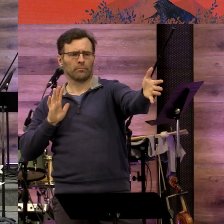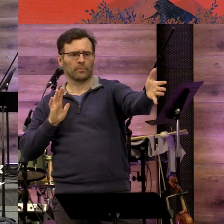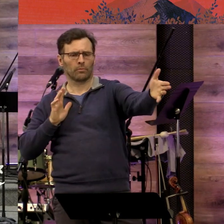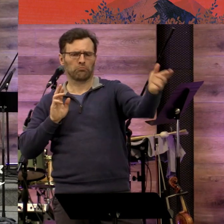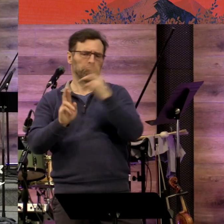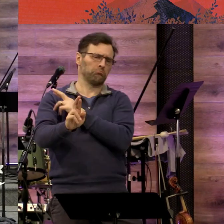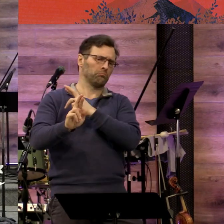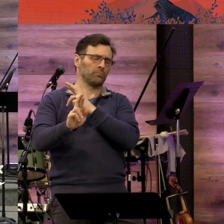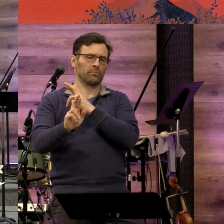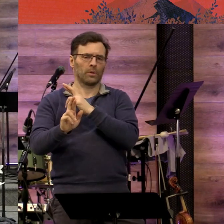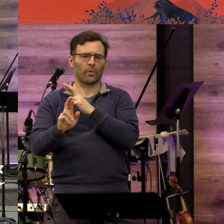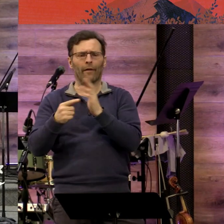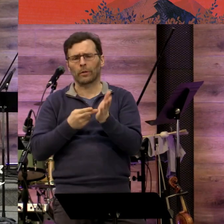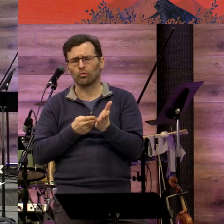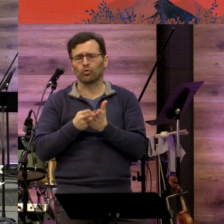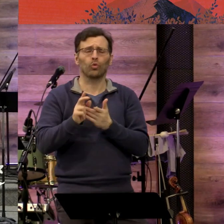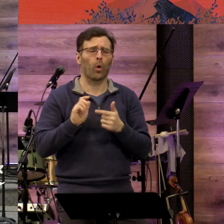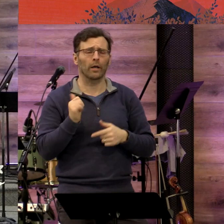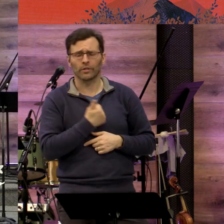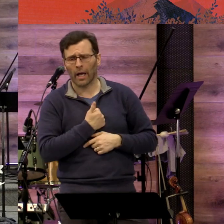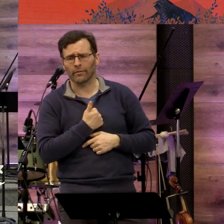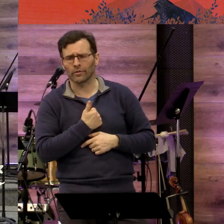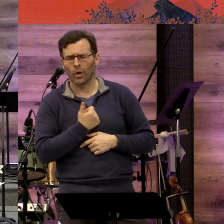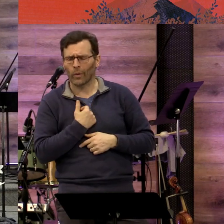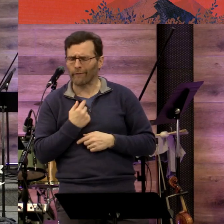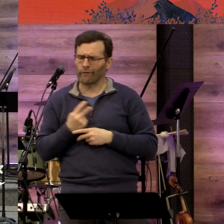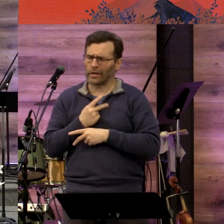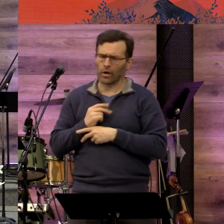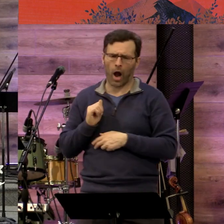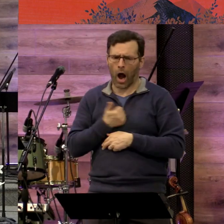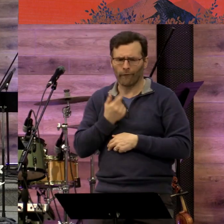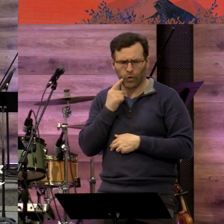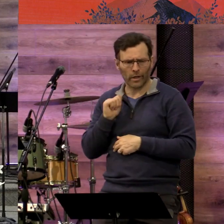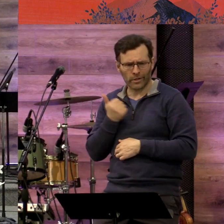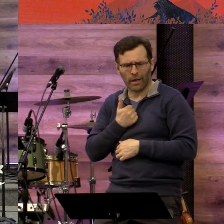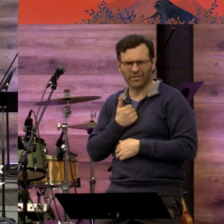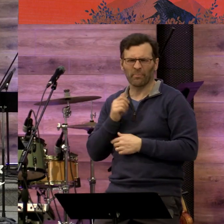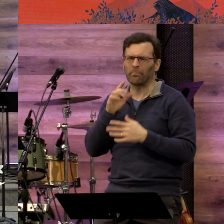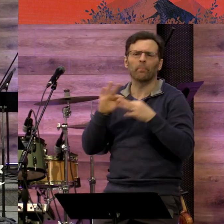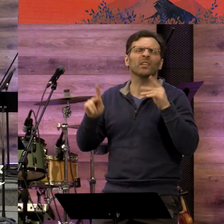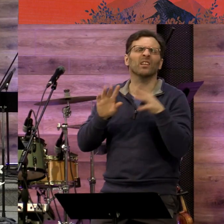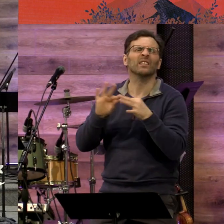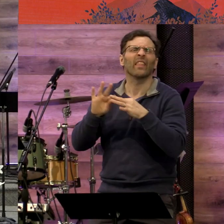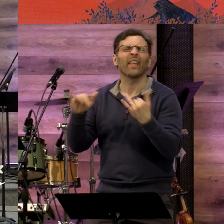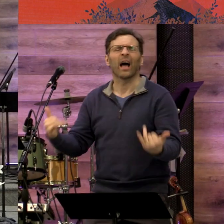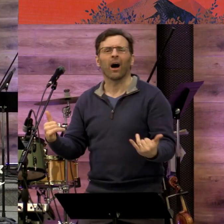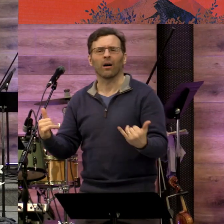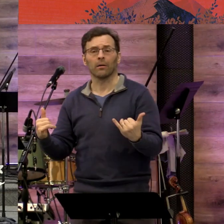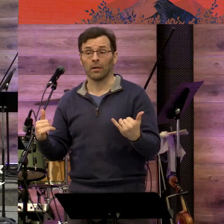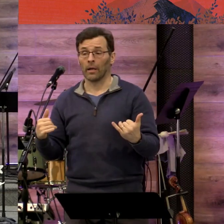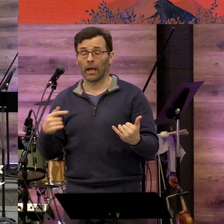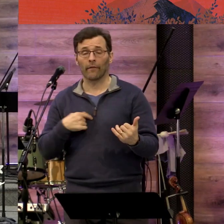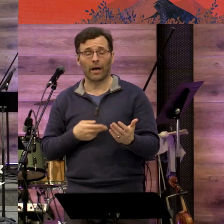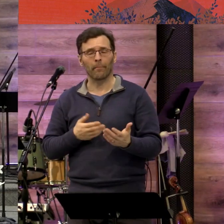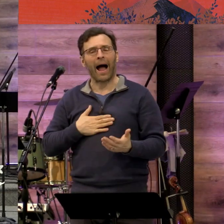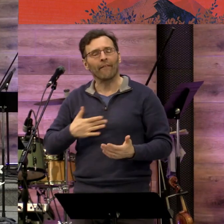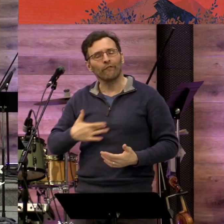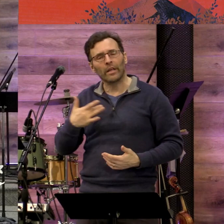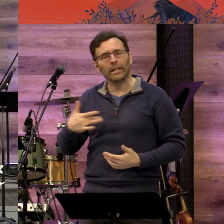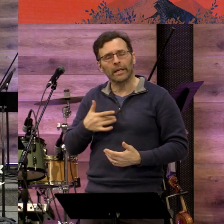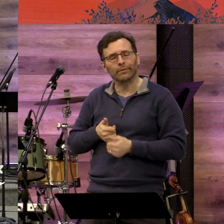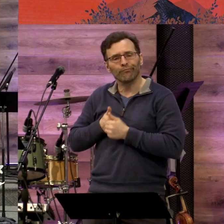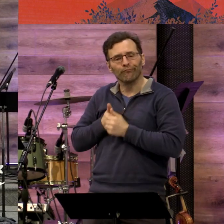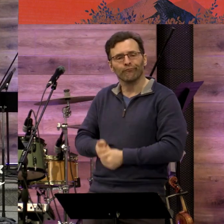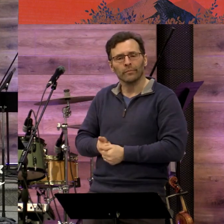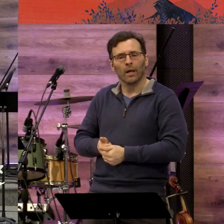true to ourselves. And we got to figure things out. And if I'm true to my feelings, then I'll